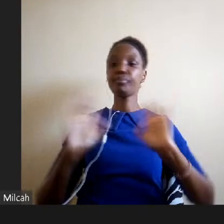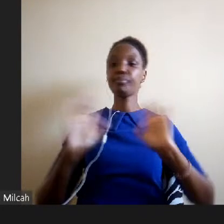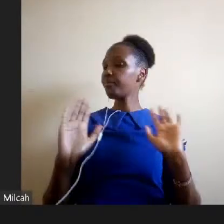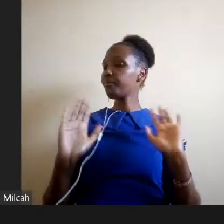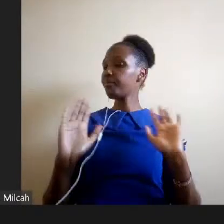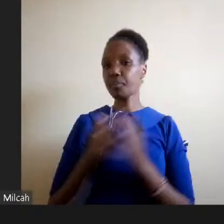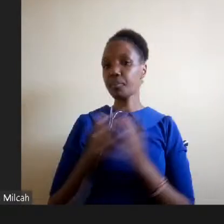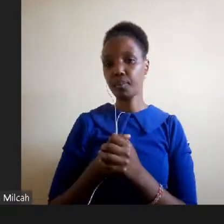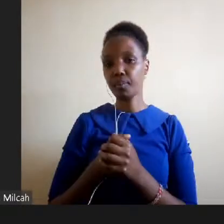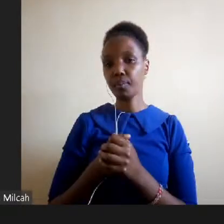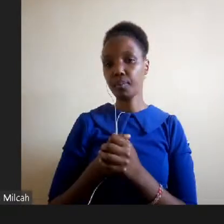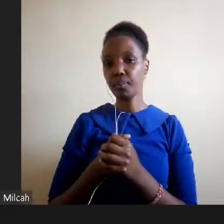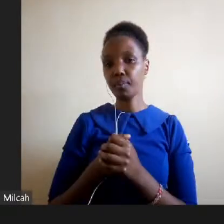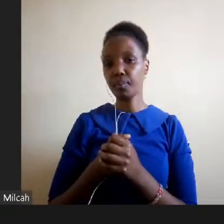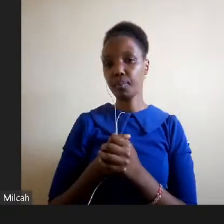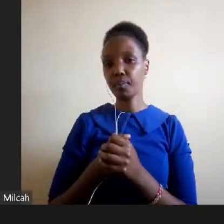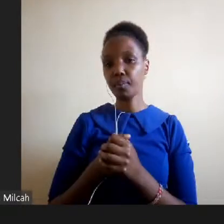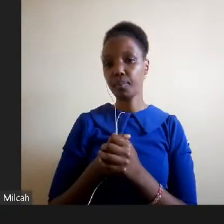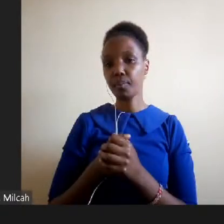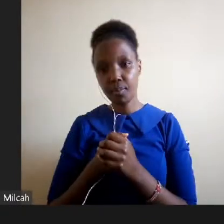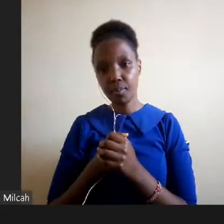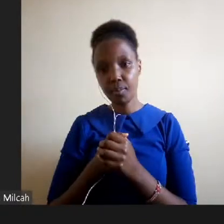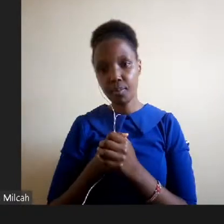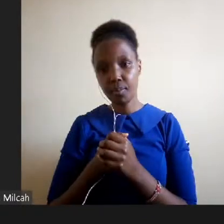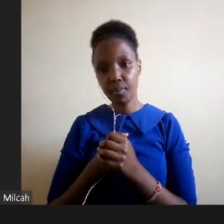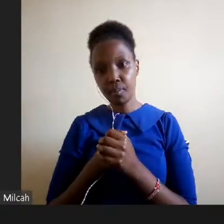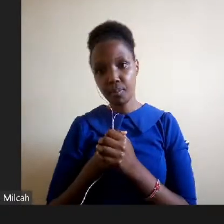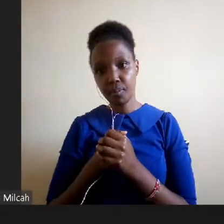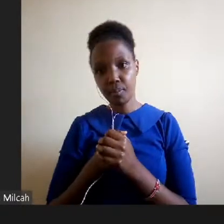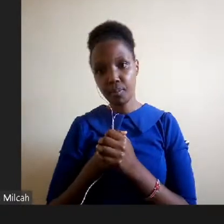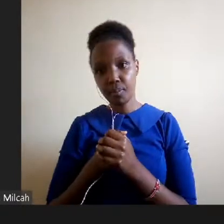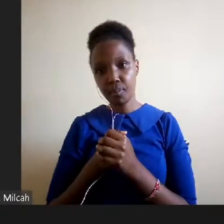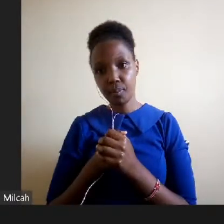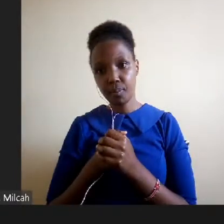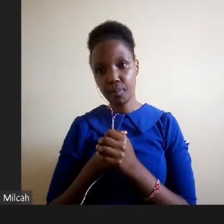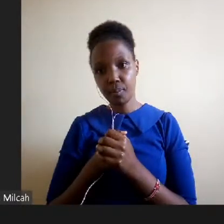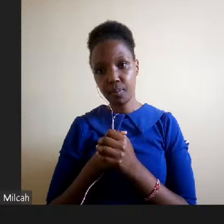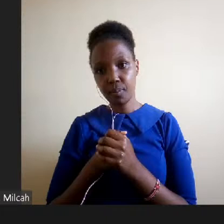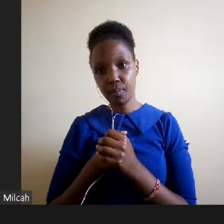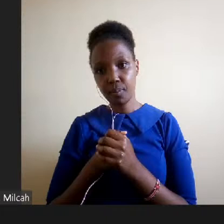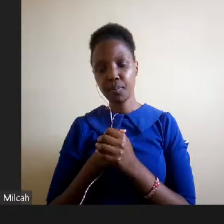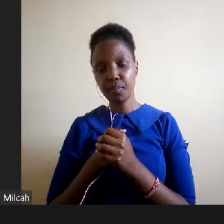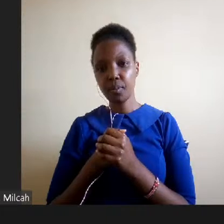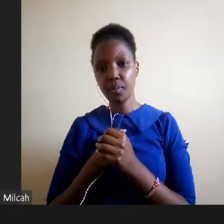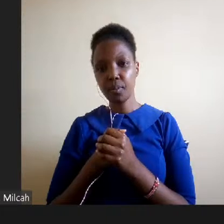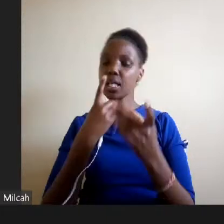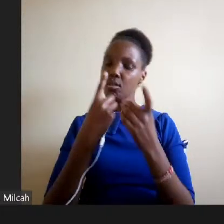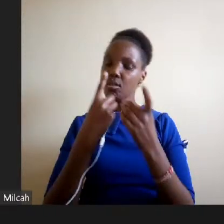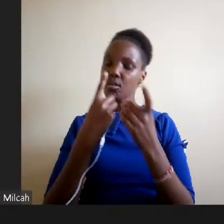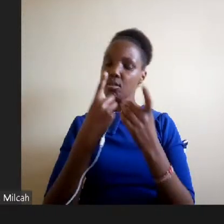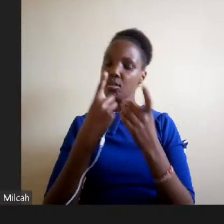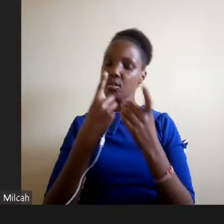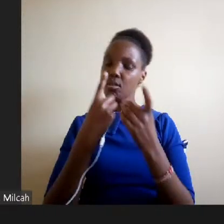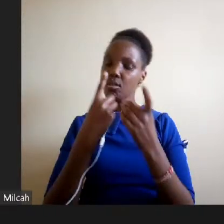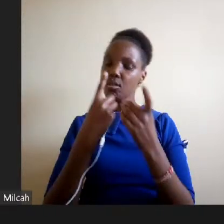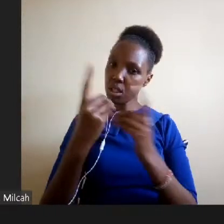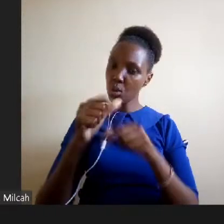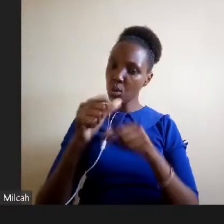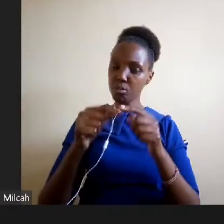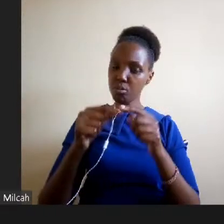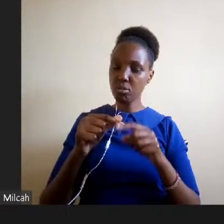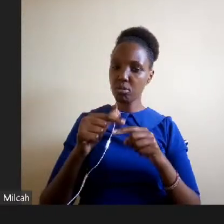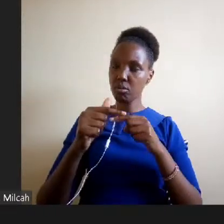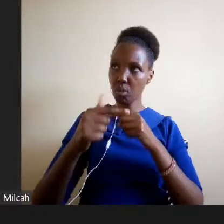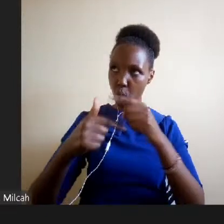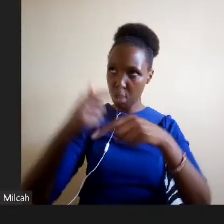know, it always constitutes to their digital footprint. So this is a conversation that is ongoing. Don't go in it knowing that they